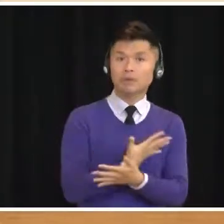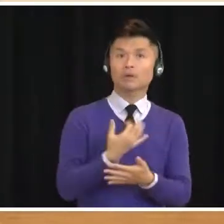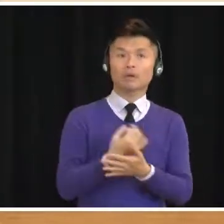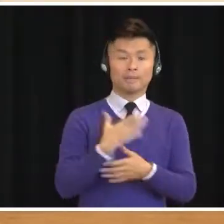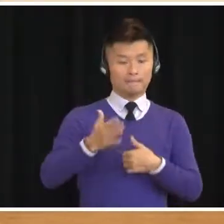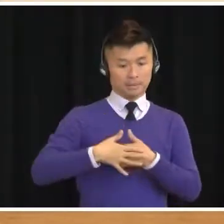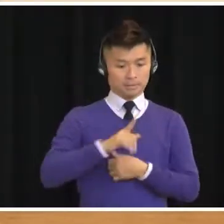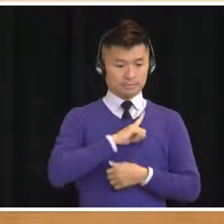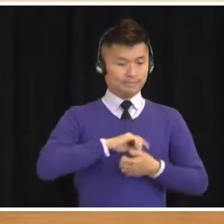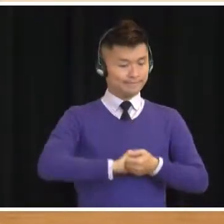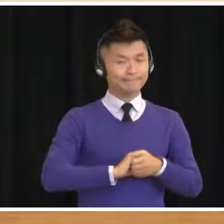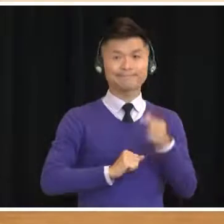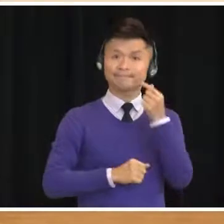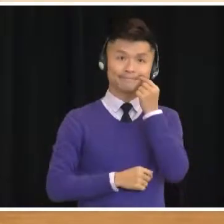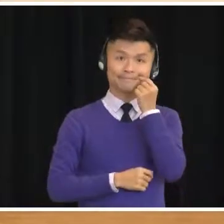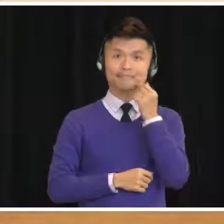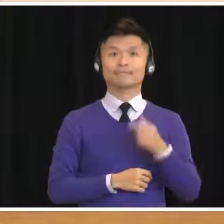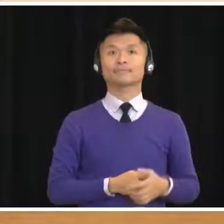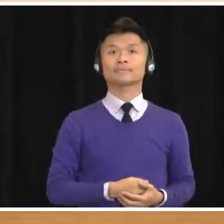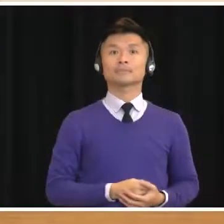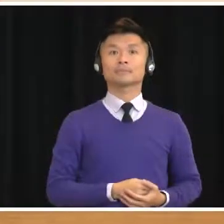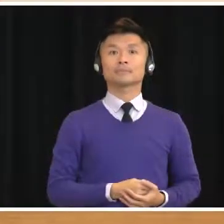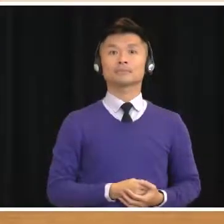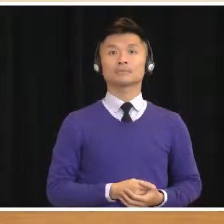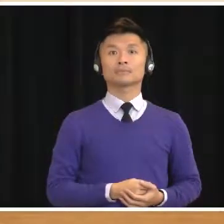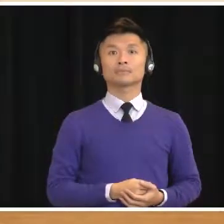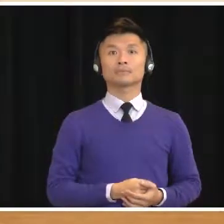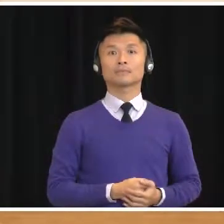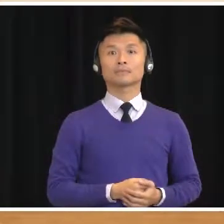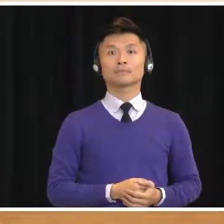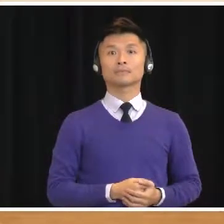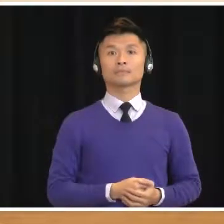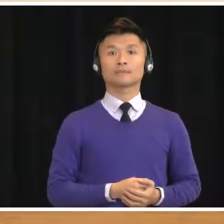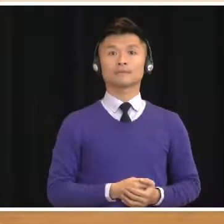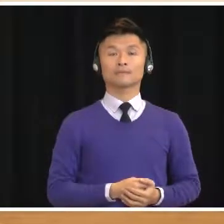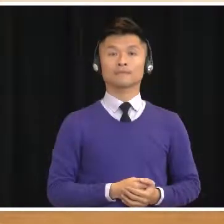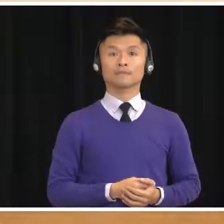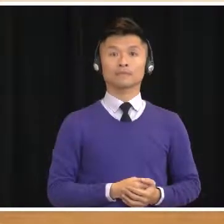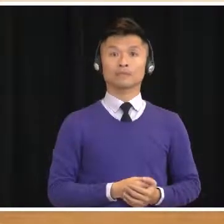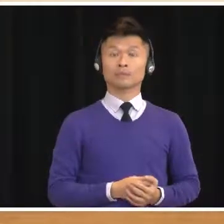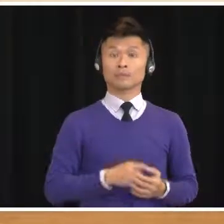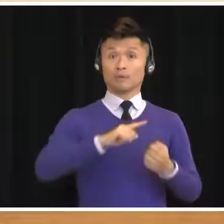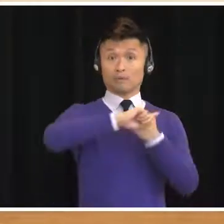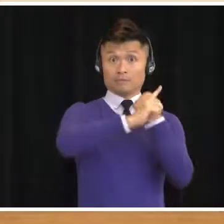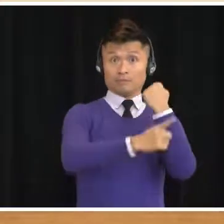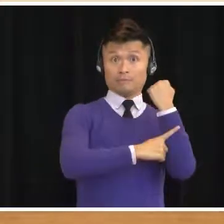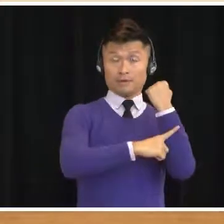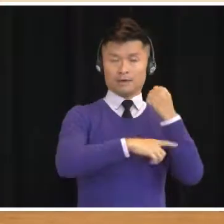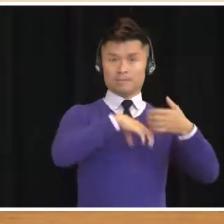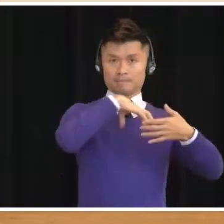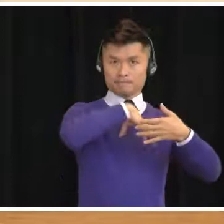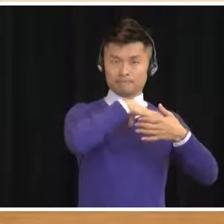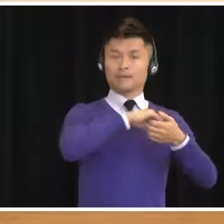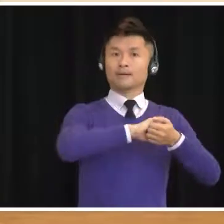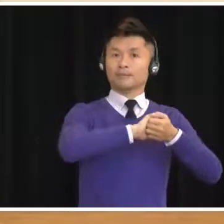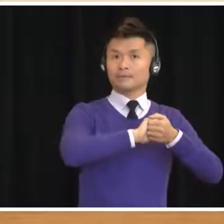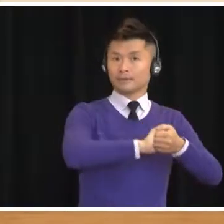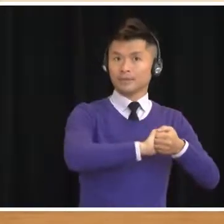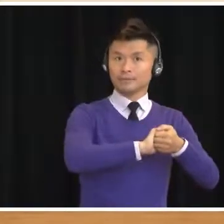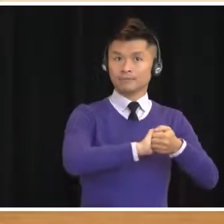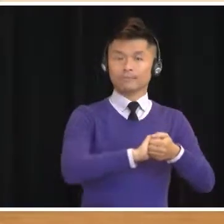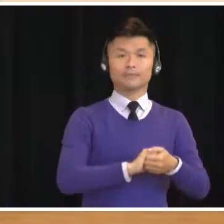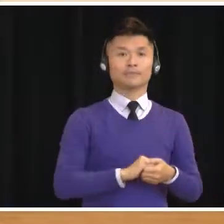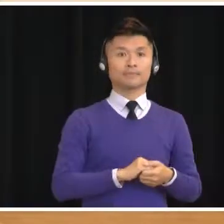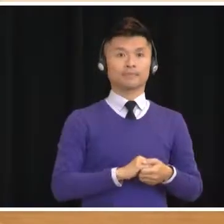say that children's views must be collected, and you can set up institutional structures like school